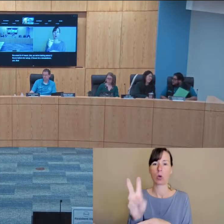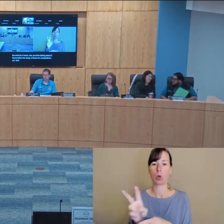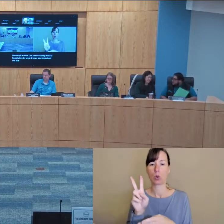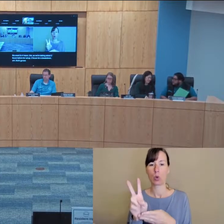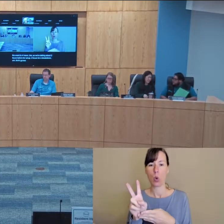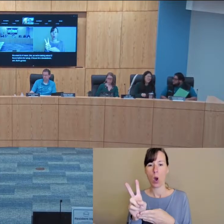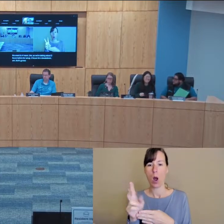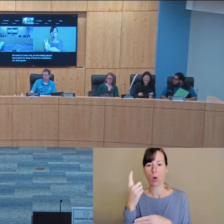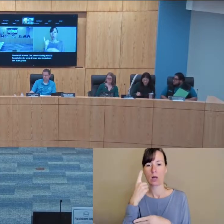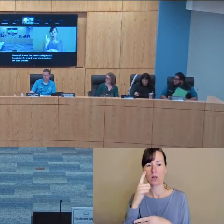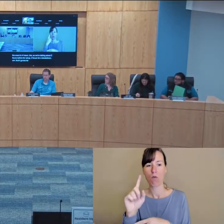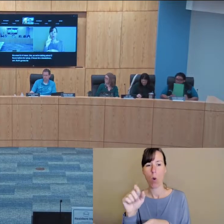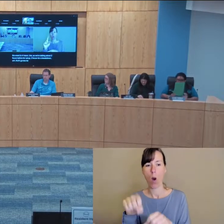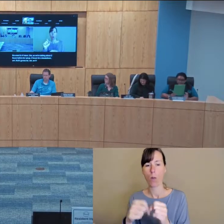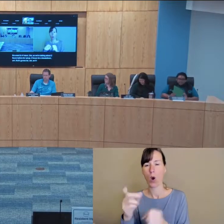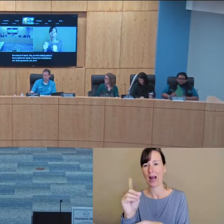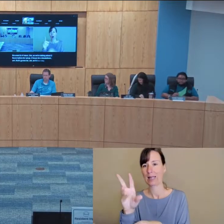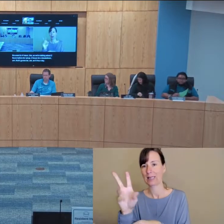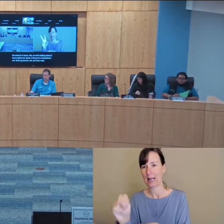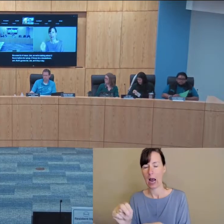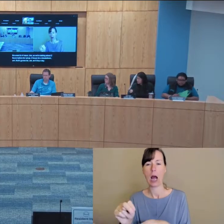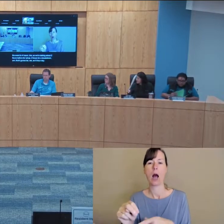be an 8-hour day.